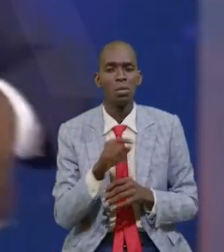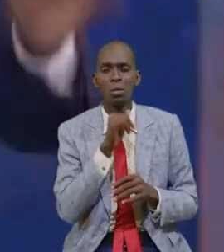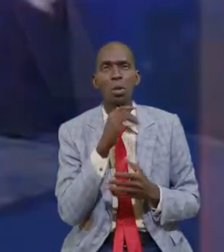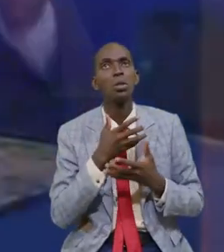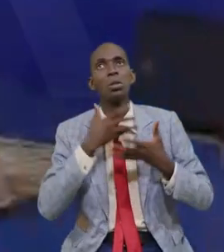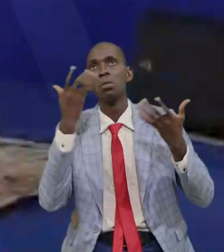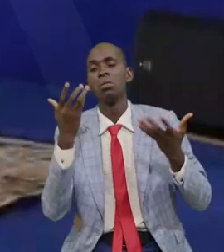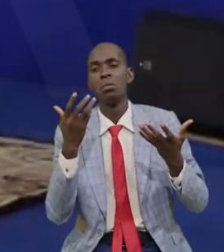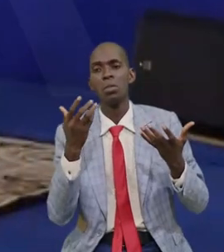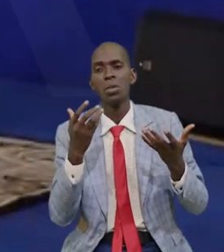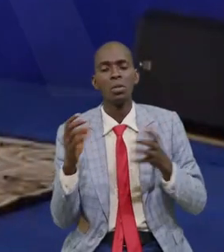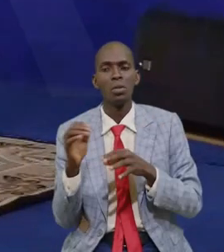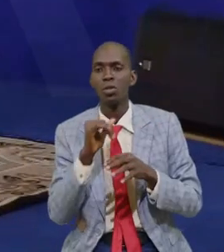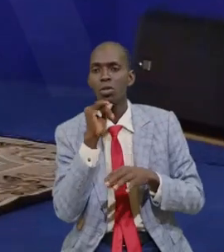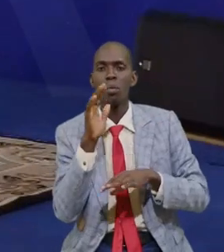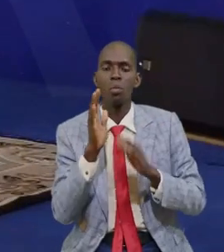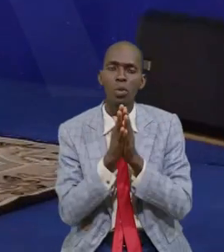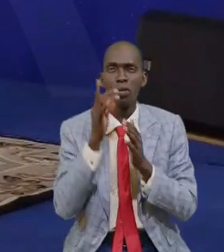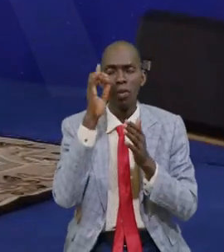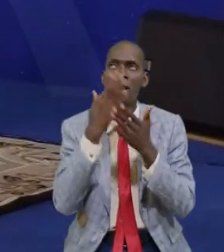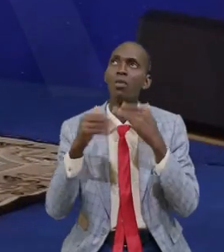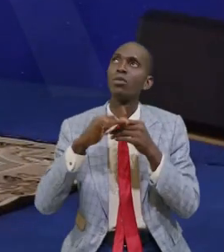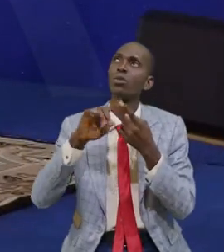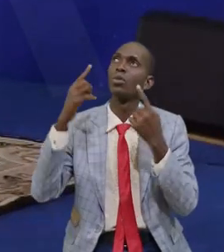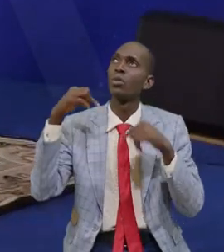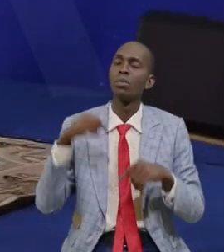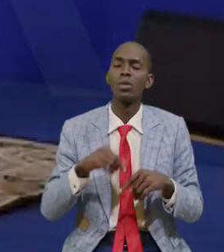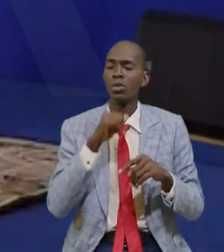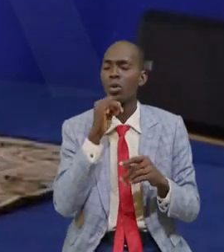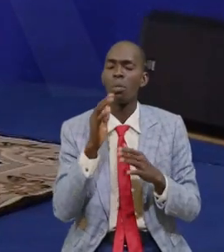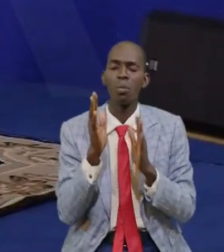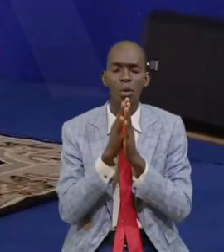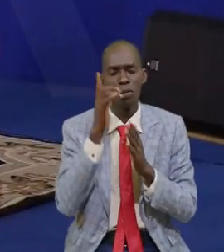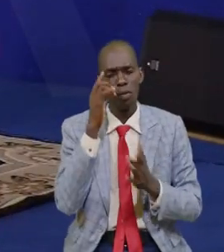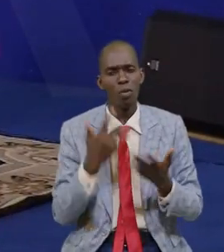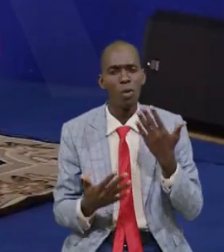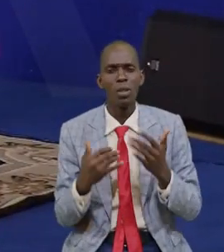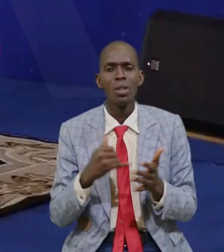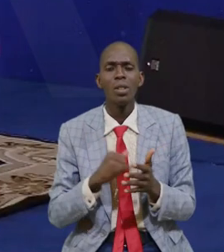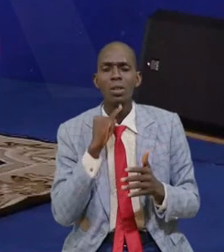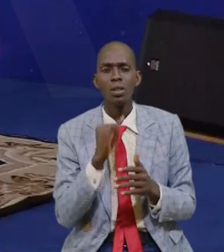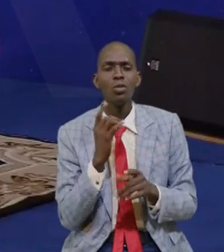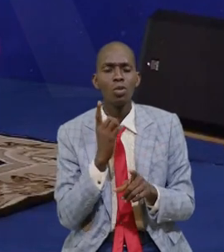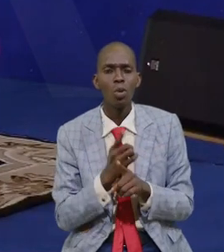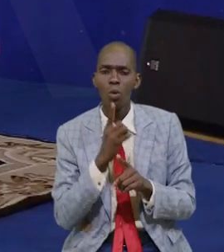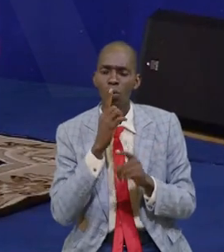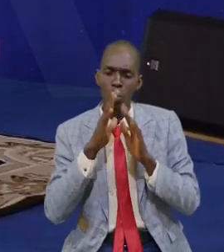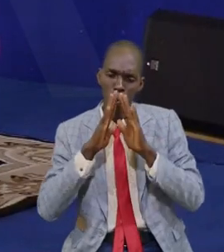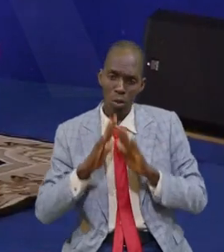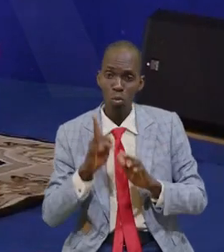didn't call heaven down. He didn't call fire down. He just quietly, you can be quiet and have